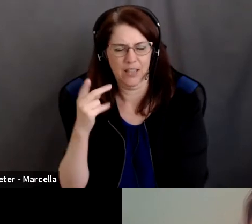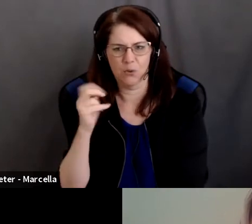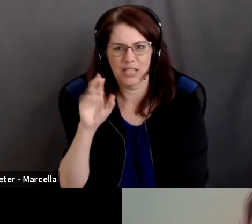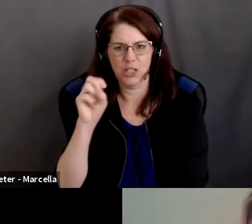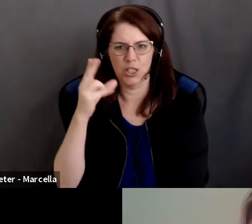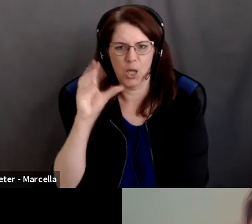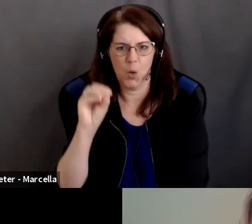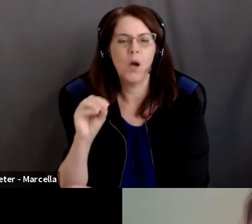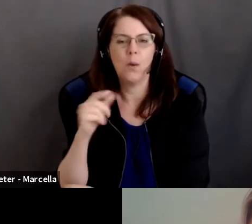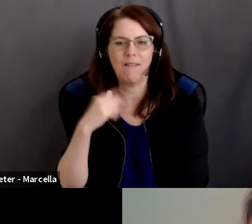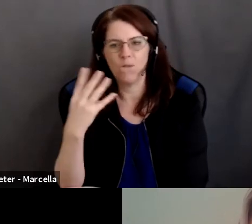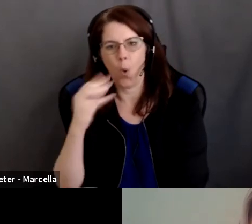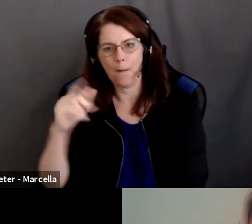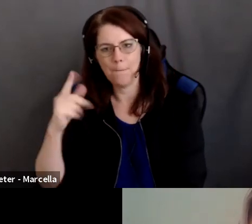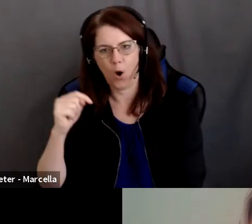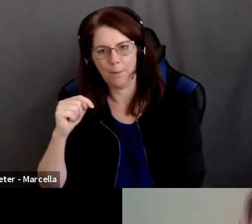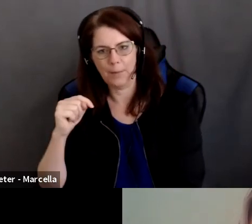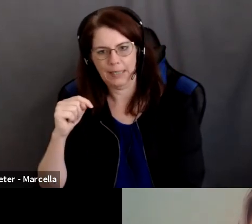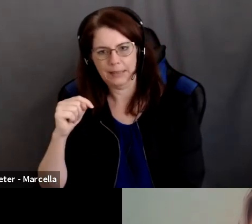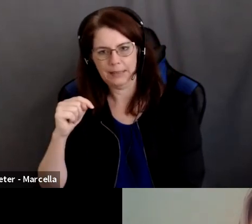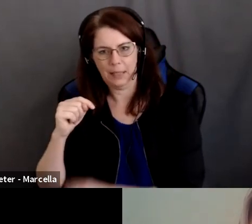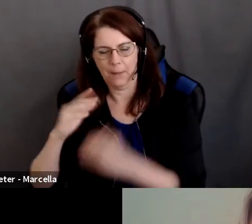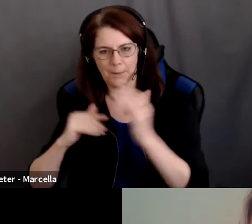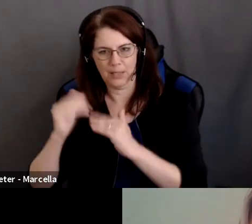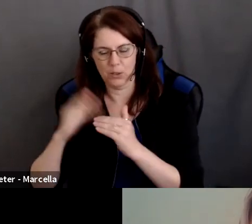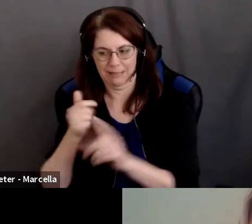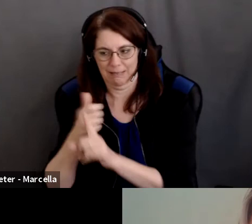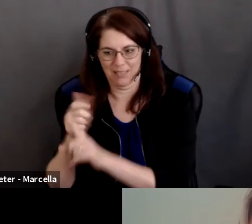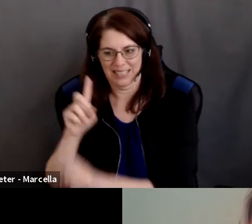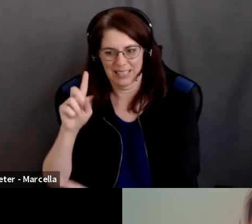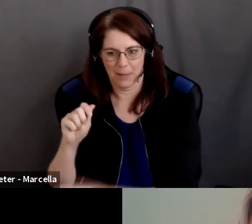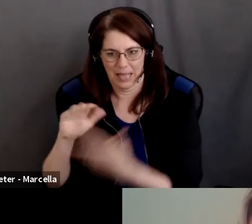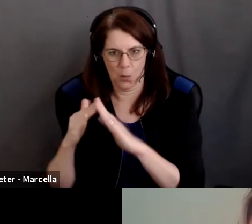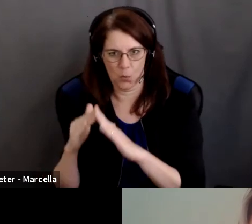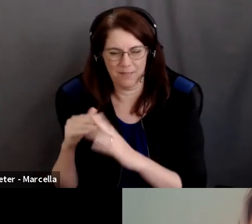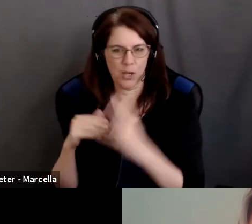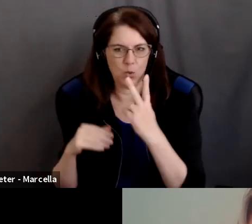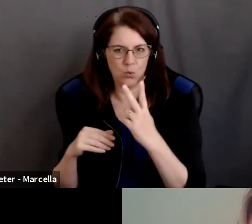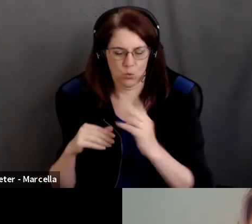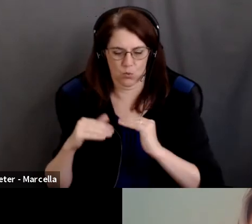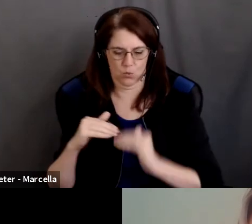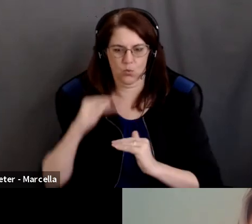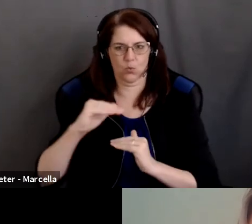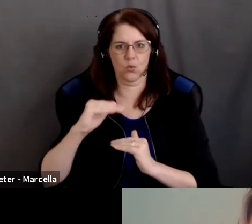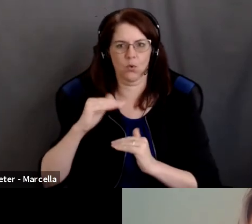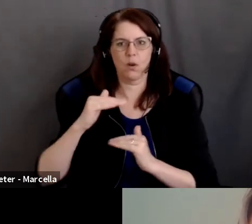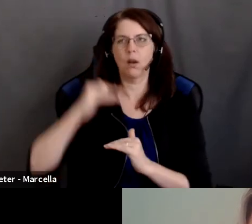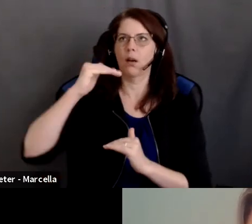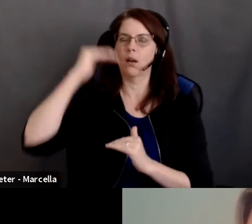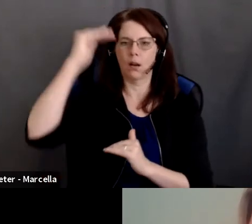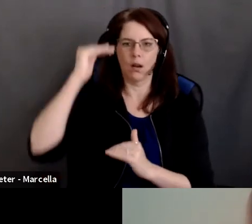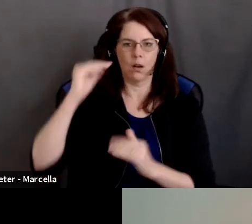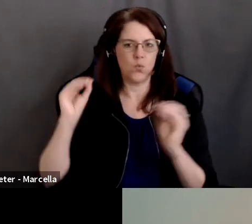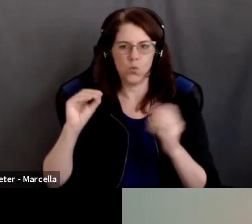apartment buildings that were disability communities. These buildings have 2+ floors. With no power, people